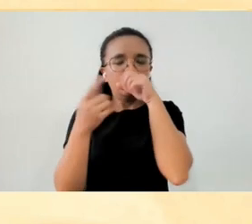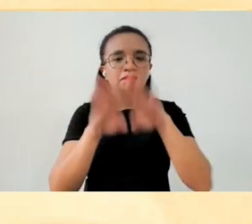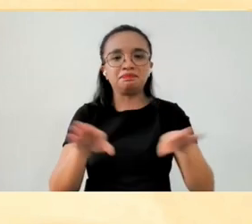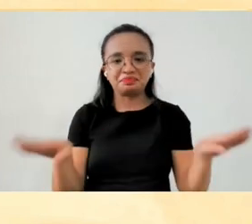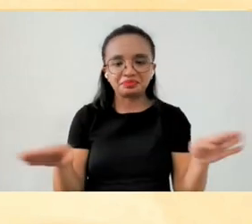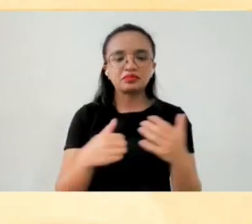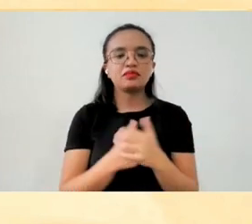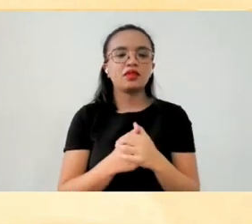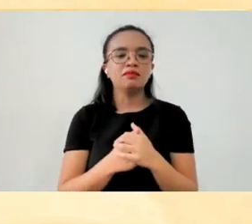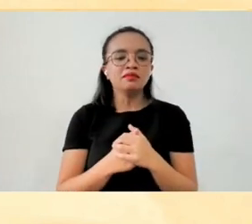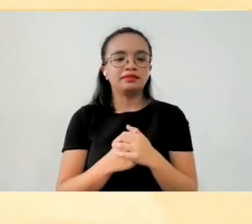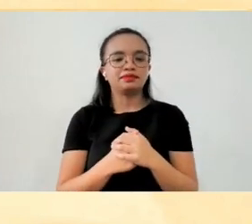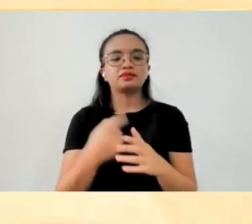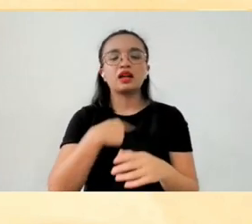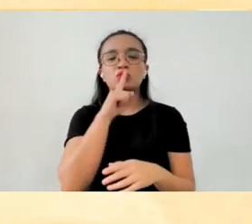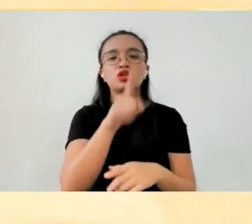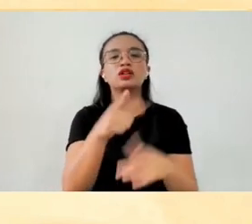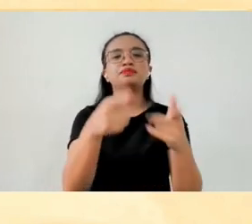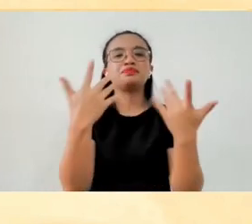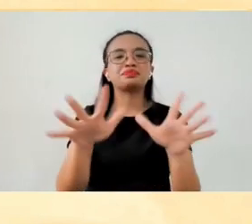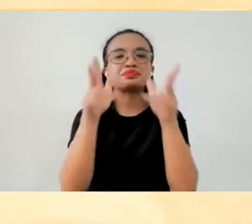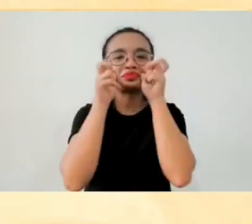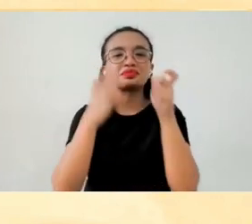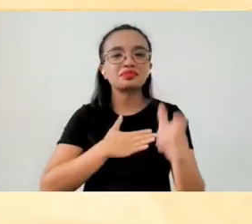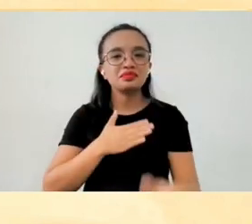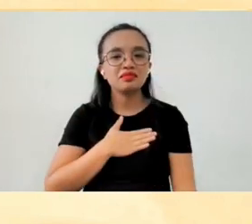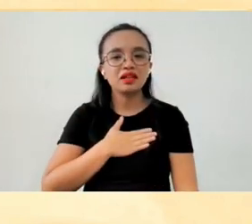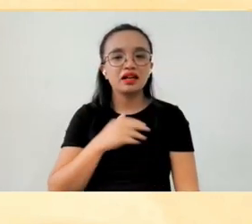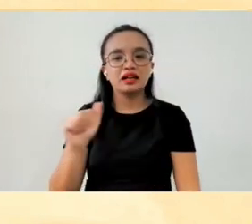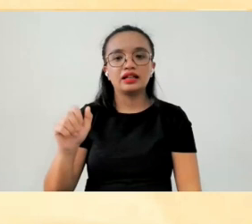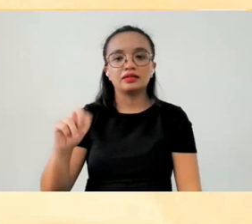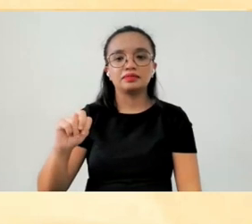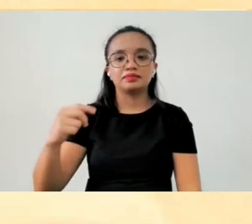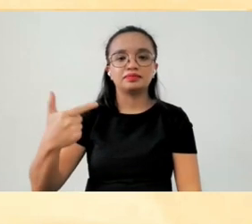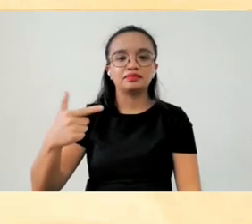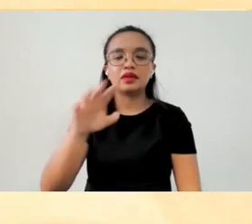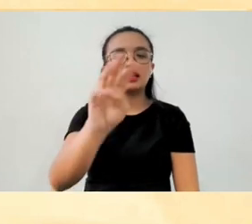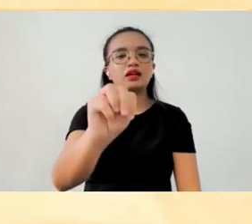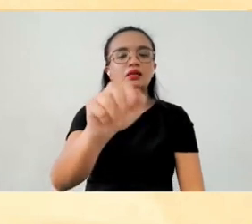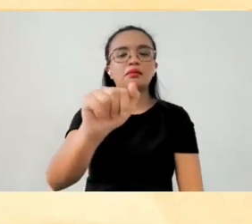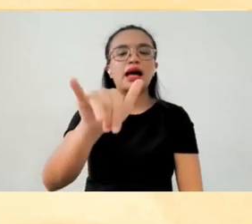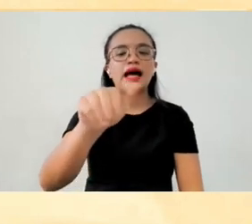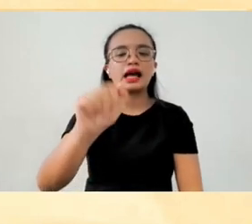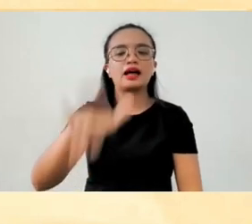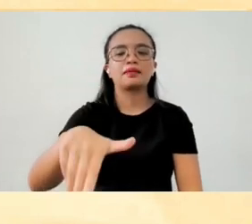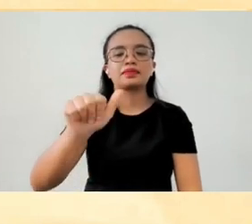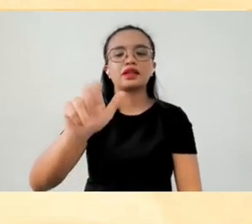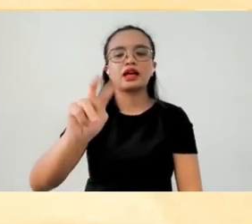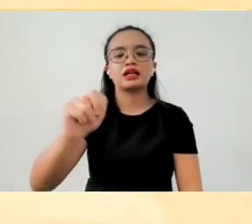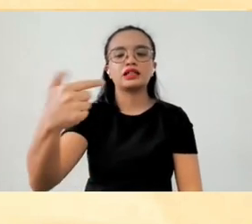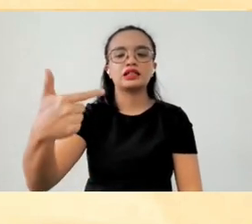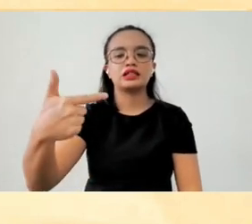are traumatized. I'm sure you have heard of Maya Angelou, the poet, the renowned poet, phenomenal